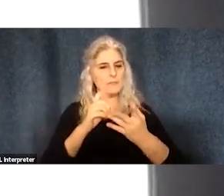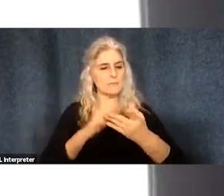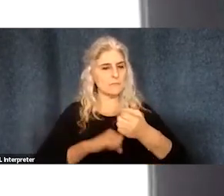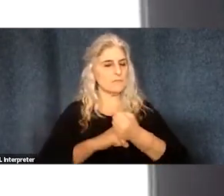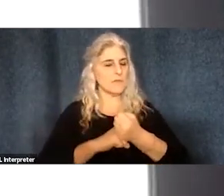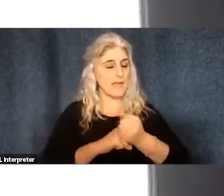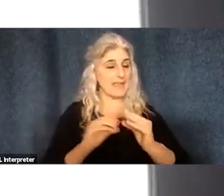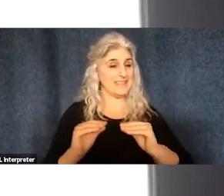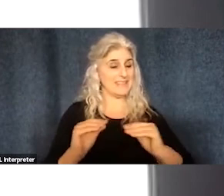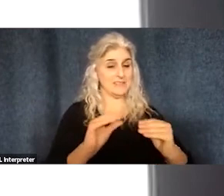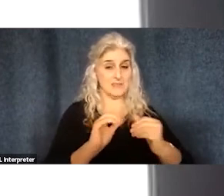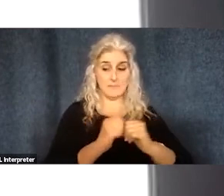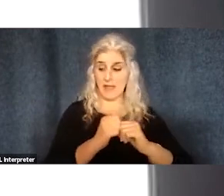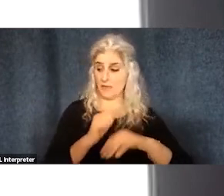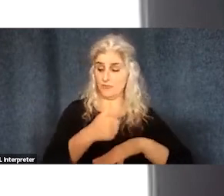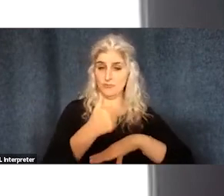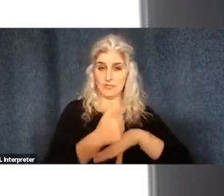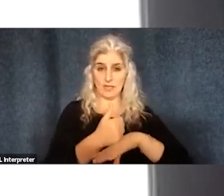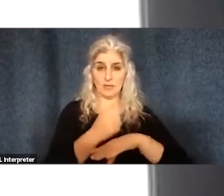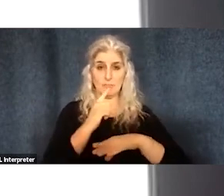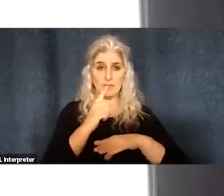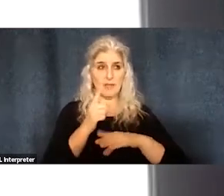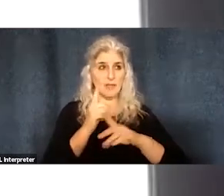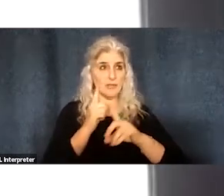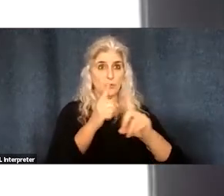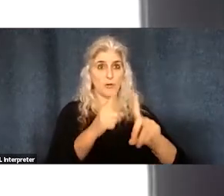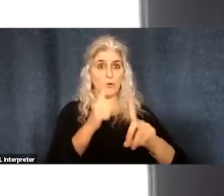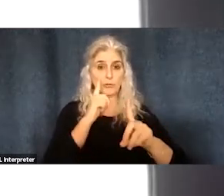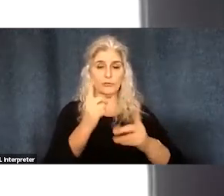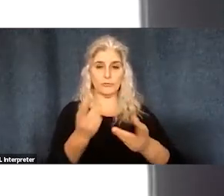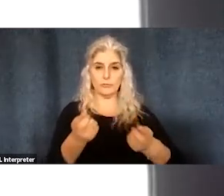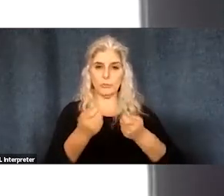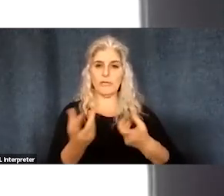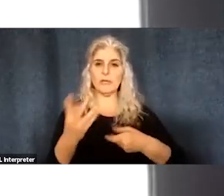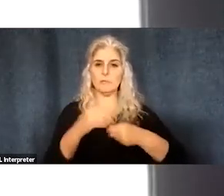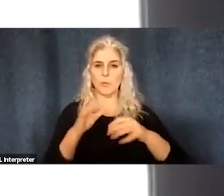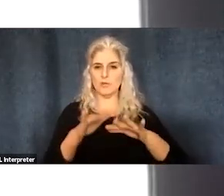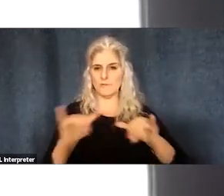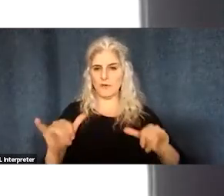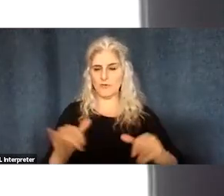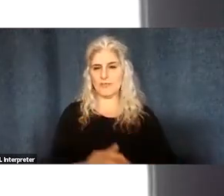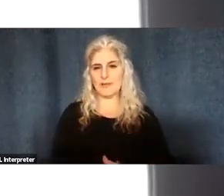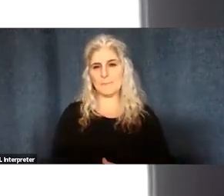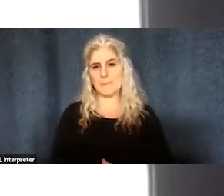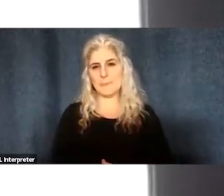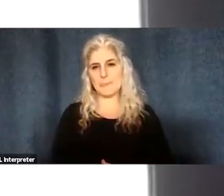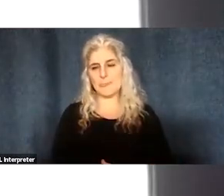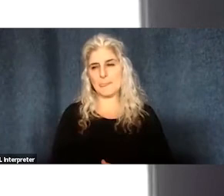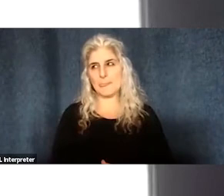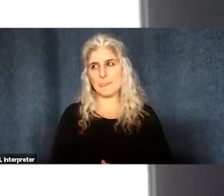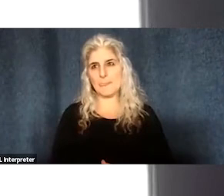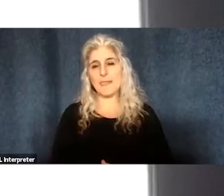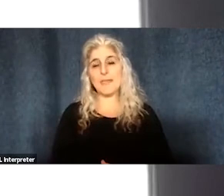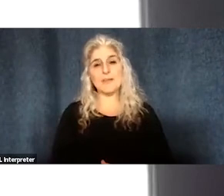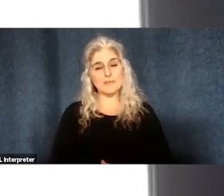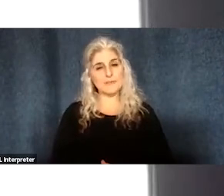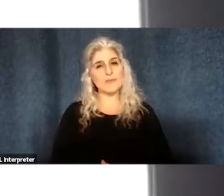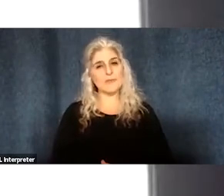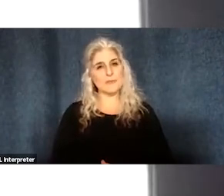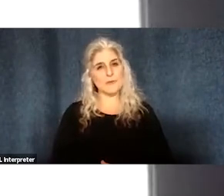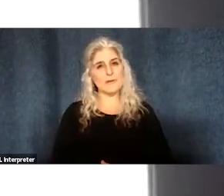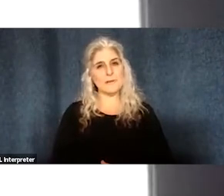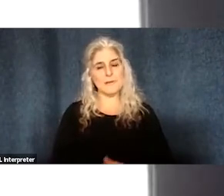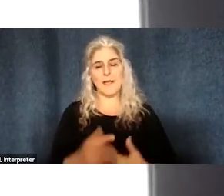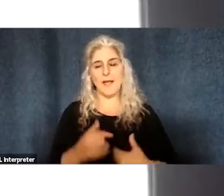map on their roadmap. And so I think we work a lot on that. I